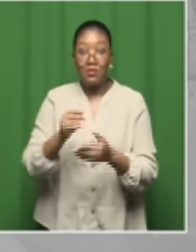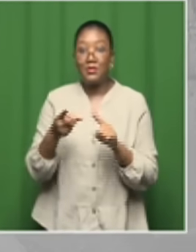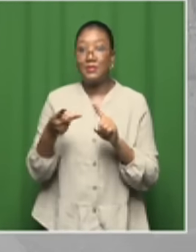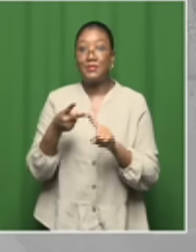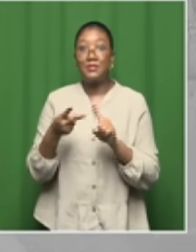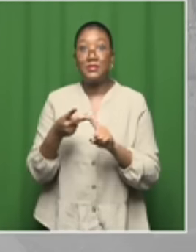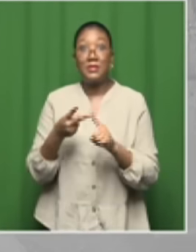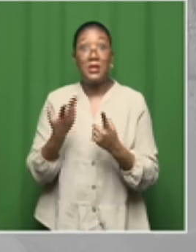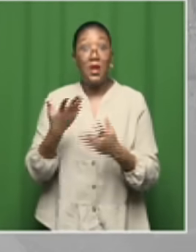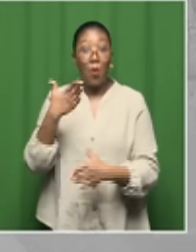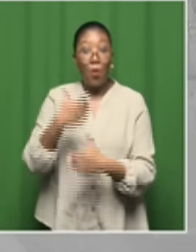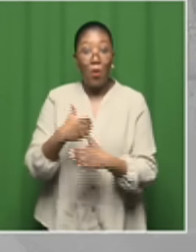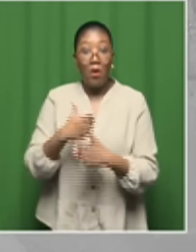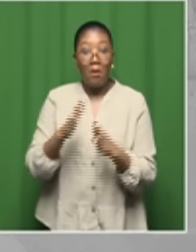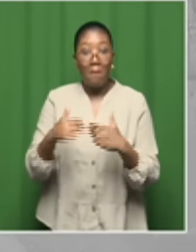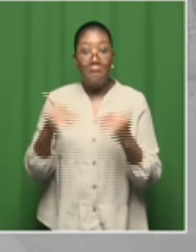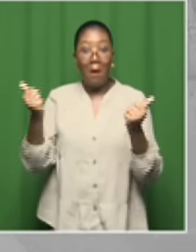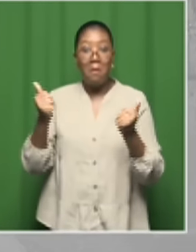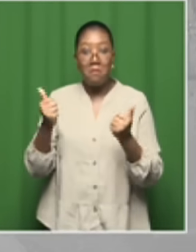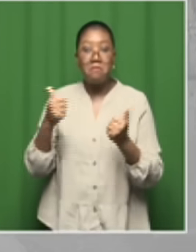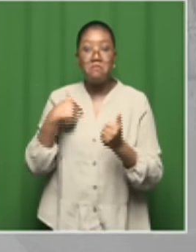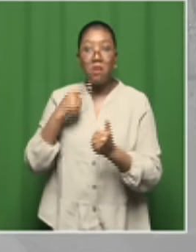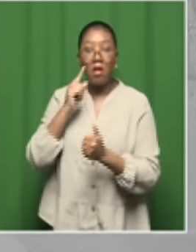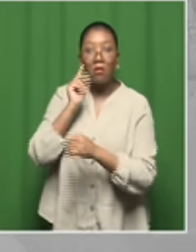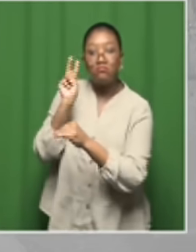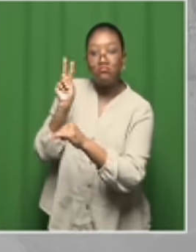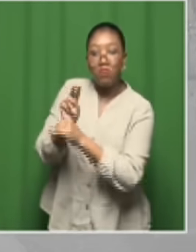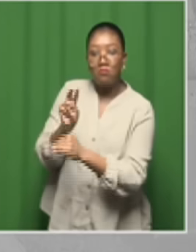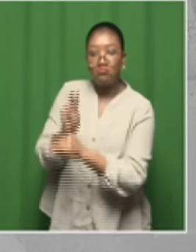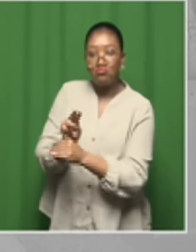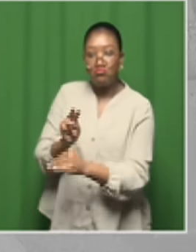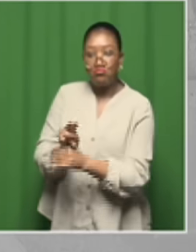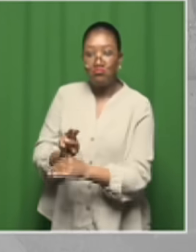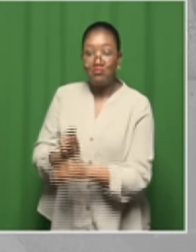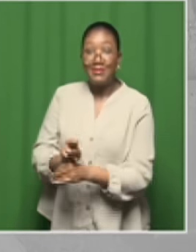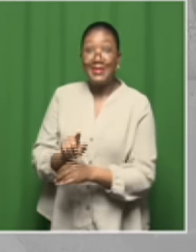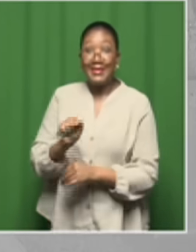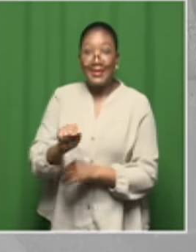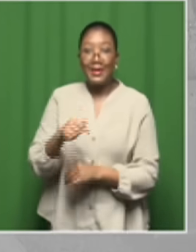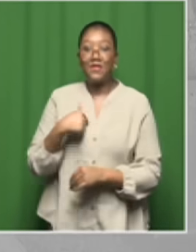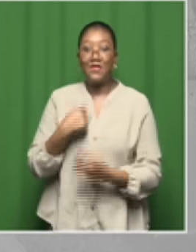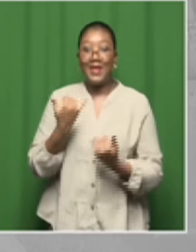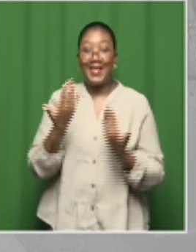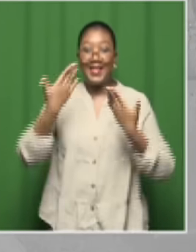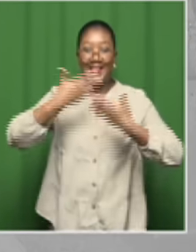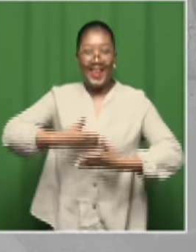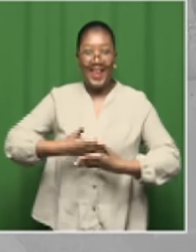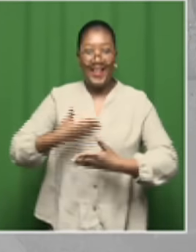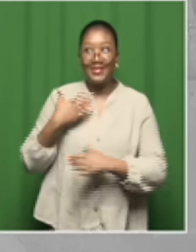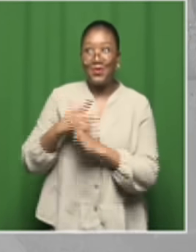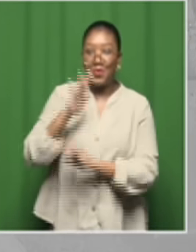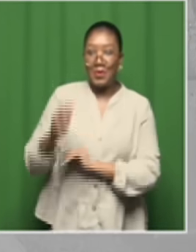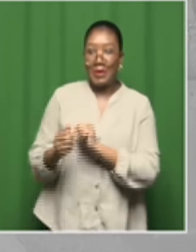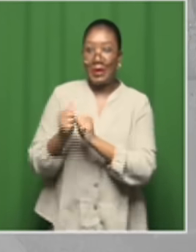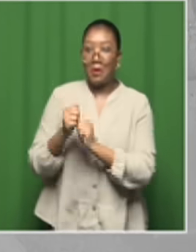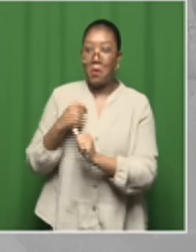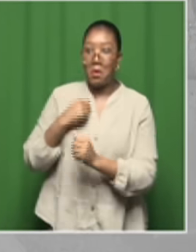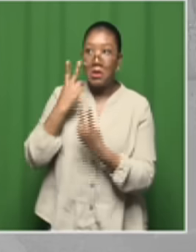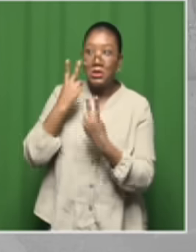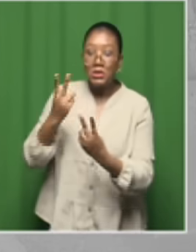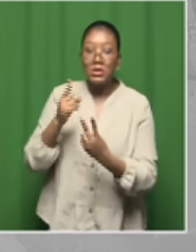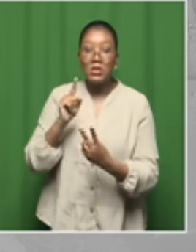and that's what we found ourselves doing quite a few times when we spent the evening with them. Then evidence collection